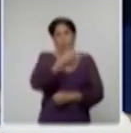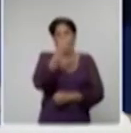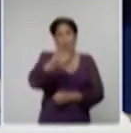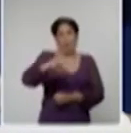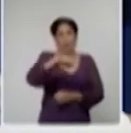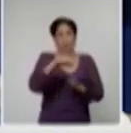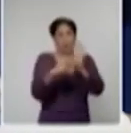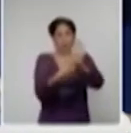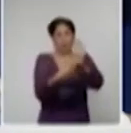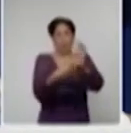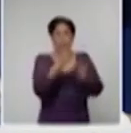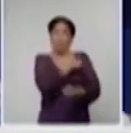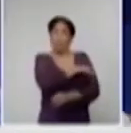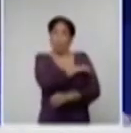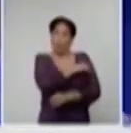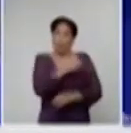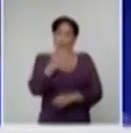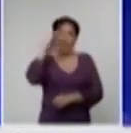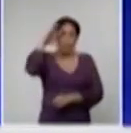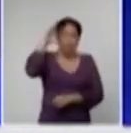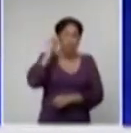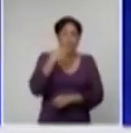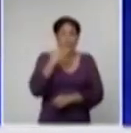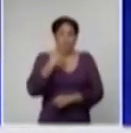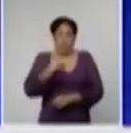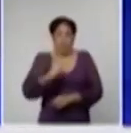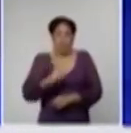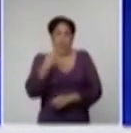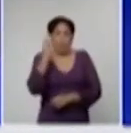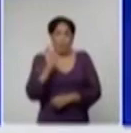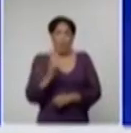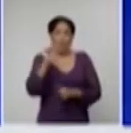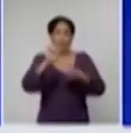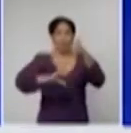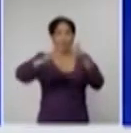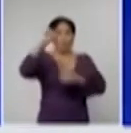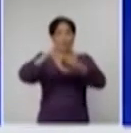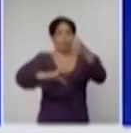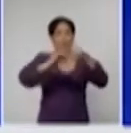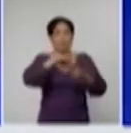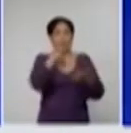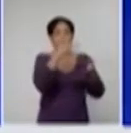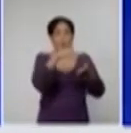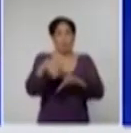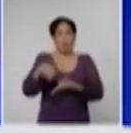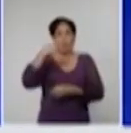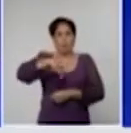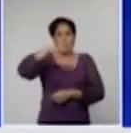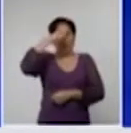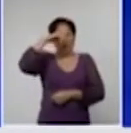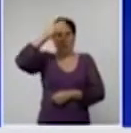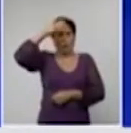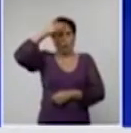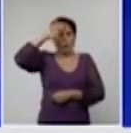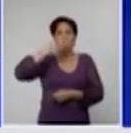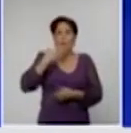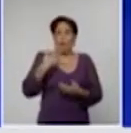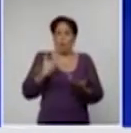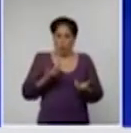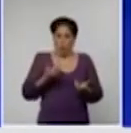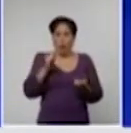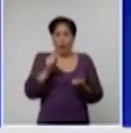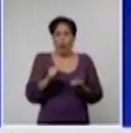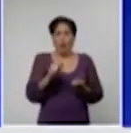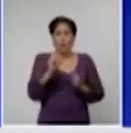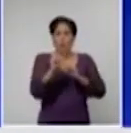1,325 confirmed cases. Afterwards, it was the month of May with 546